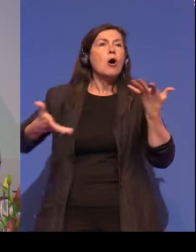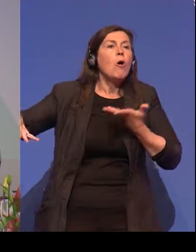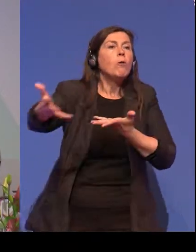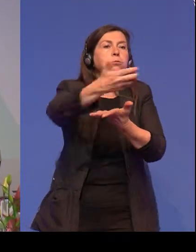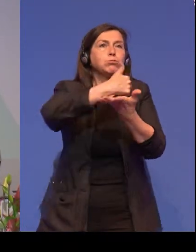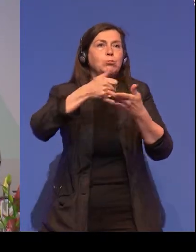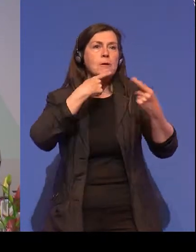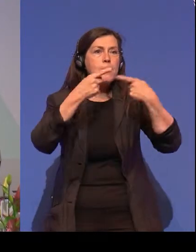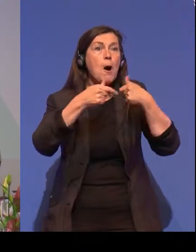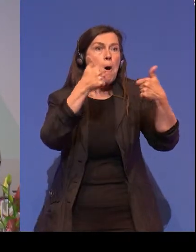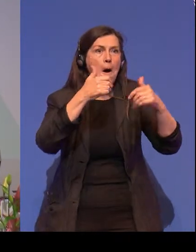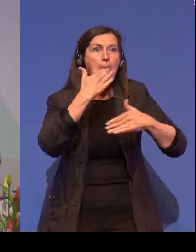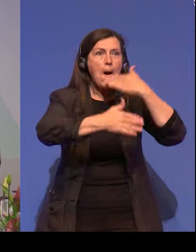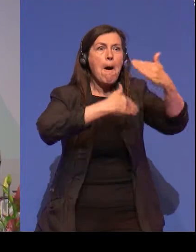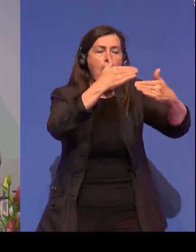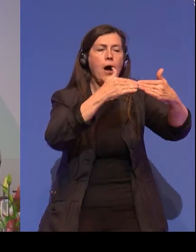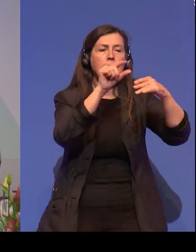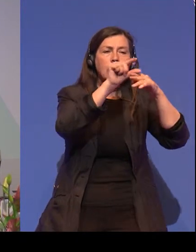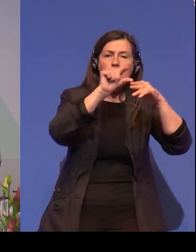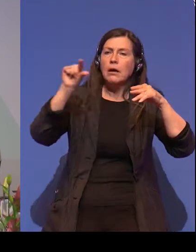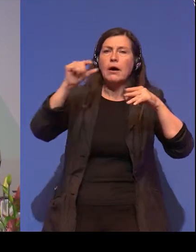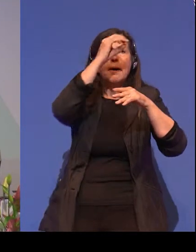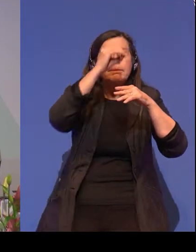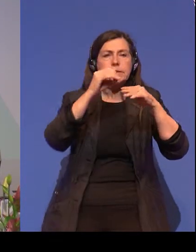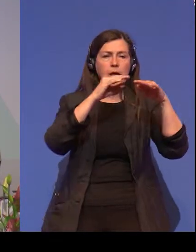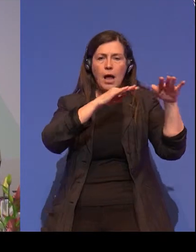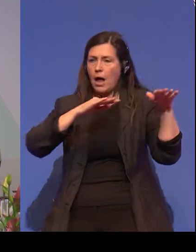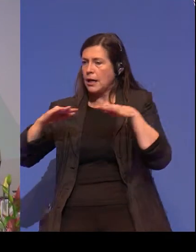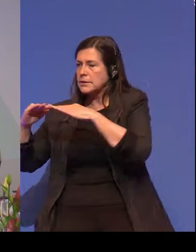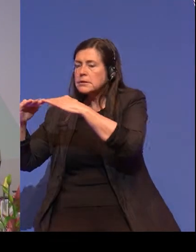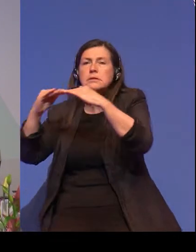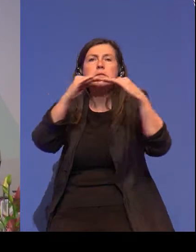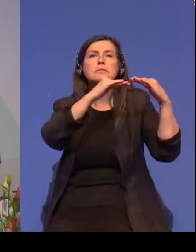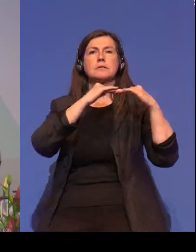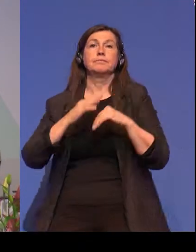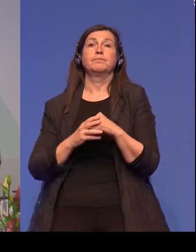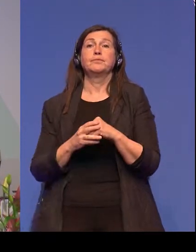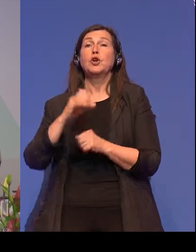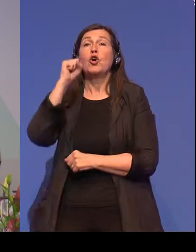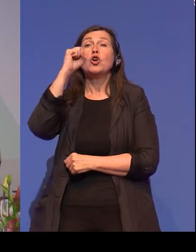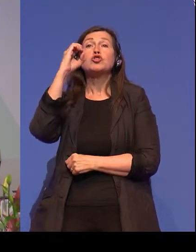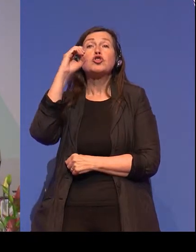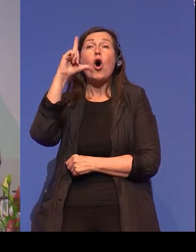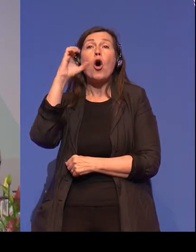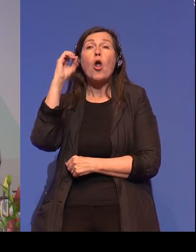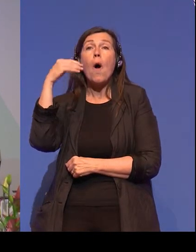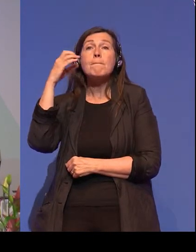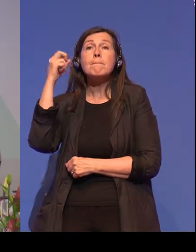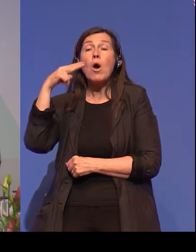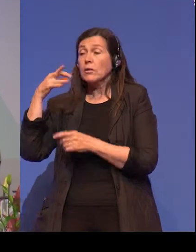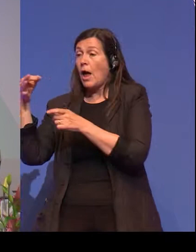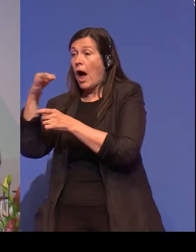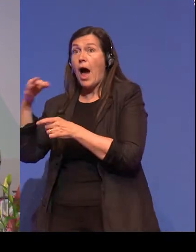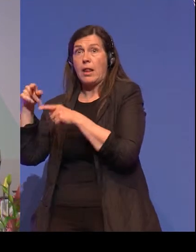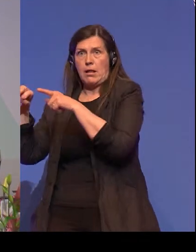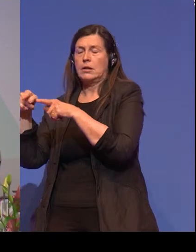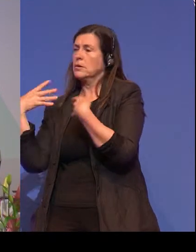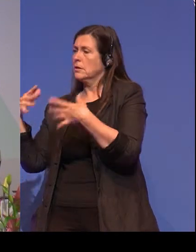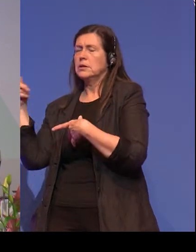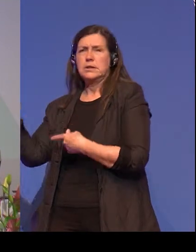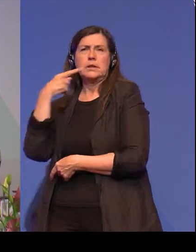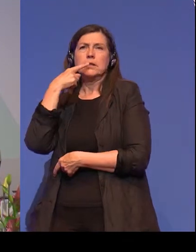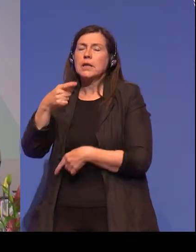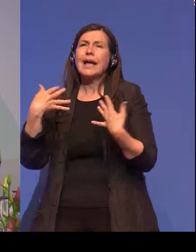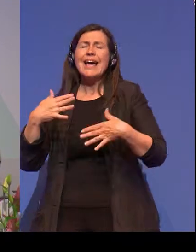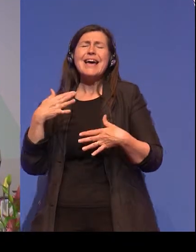Inclusive Societies. Oxfam's country director in the Solomon Islands, in her excellent intervention, stressed the importance